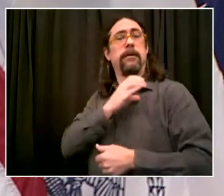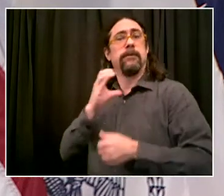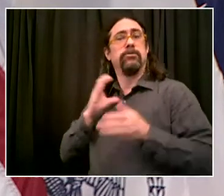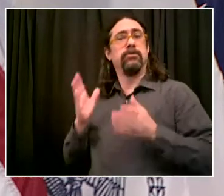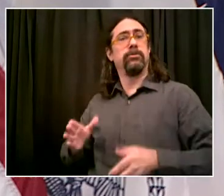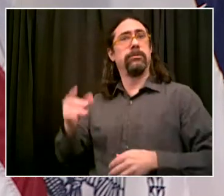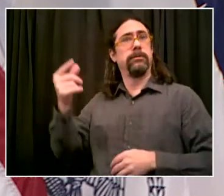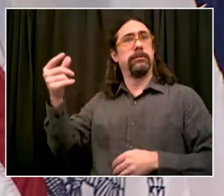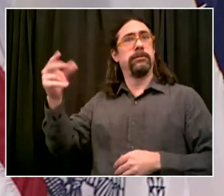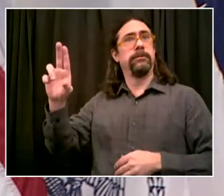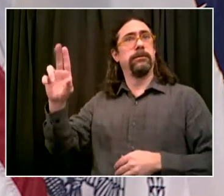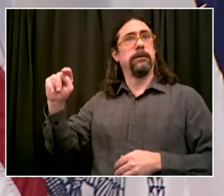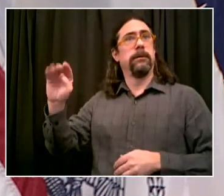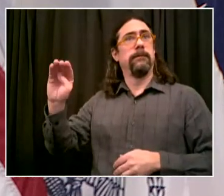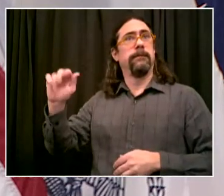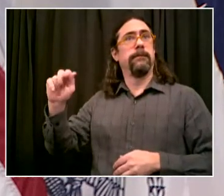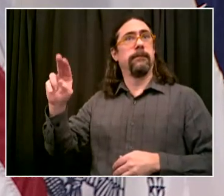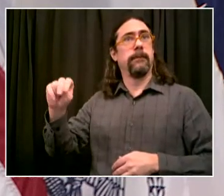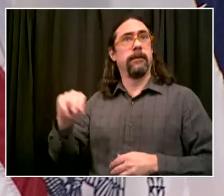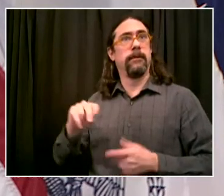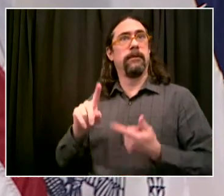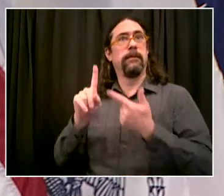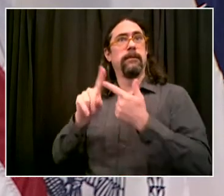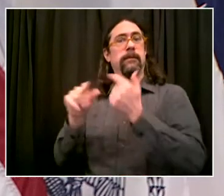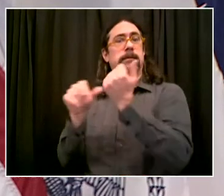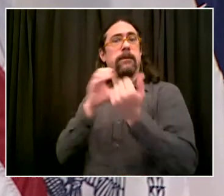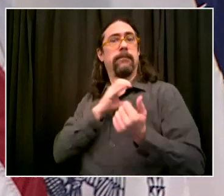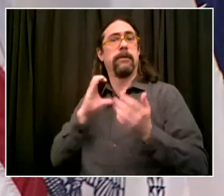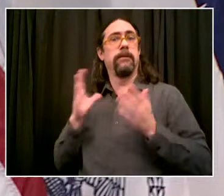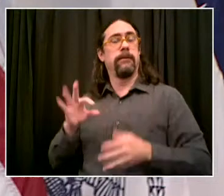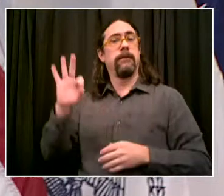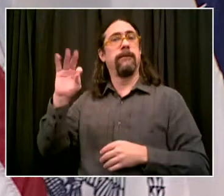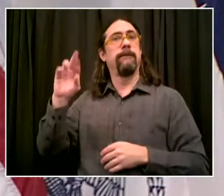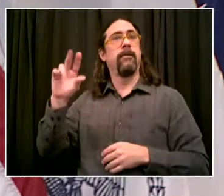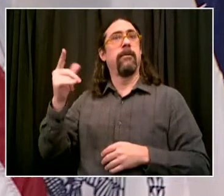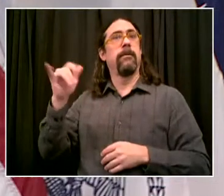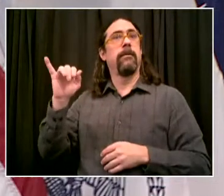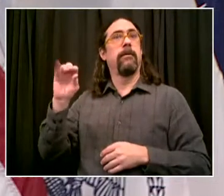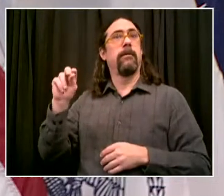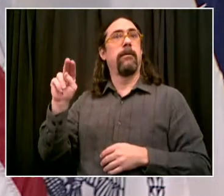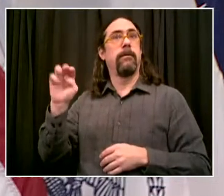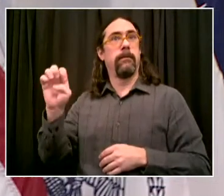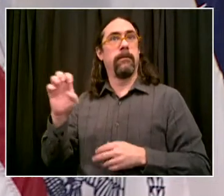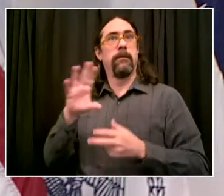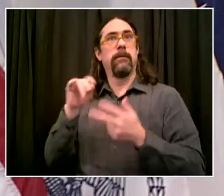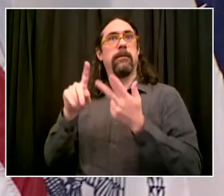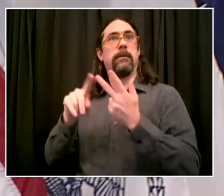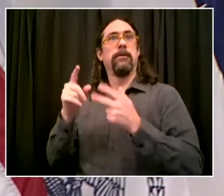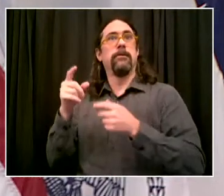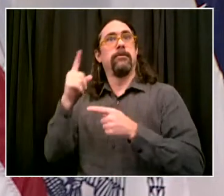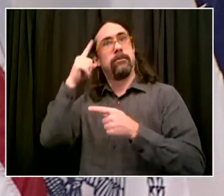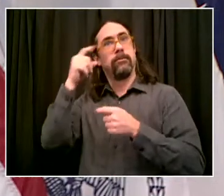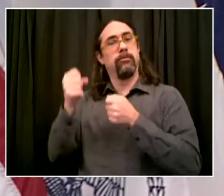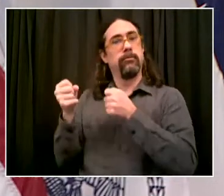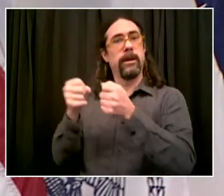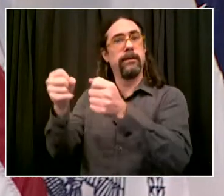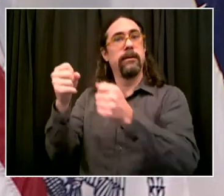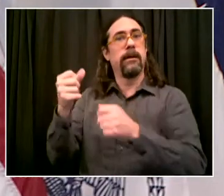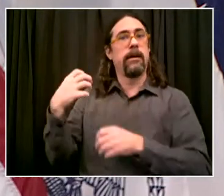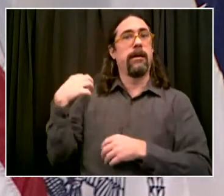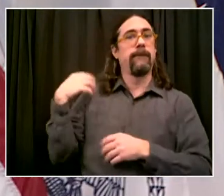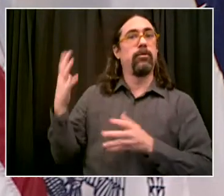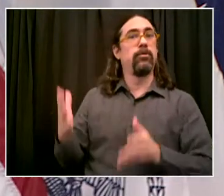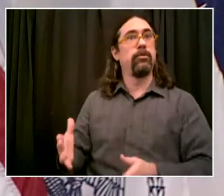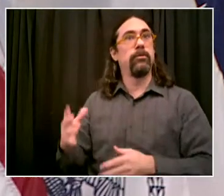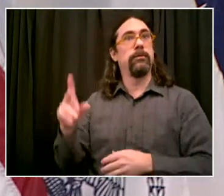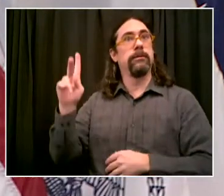Chief Strategy Officer Kim, by Commissioner Criswell, Commissioner Grayson, Dr. Katz, and Senior Advisor Dr. Jay Varma.